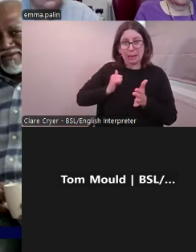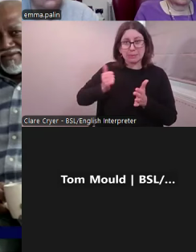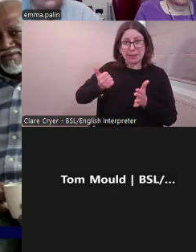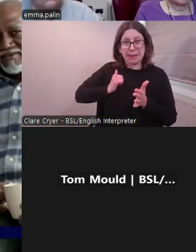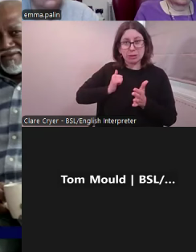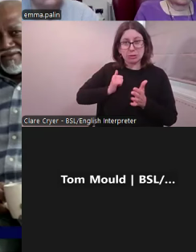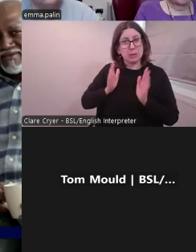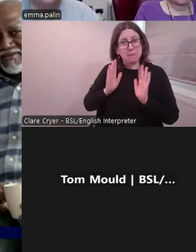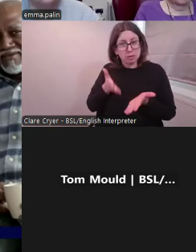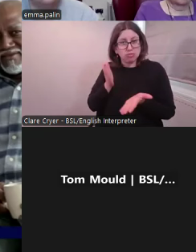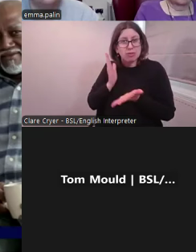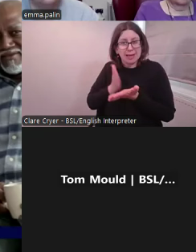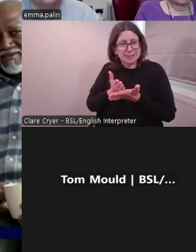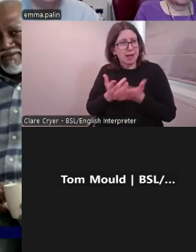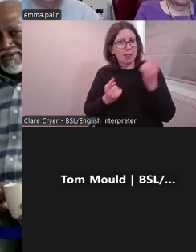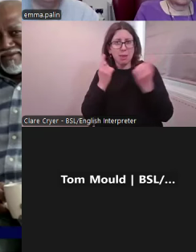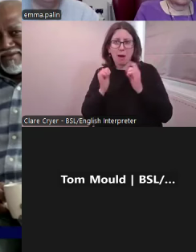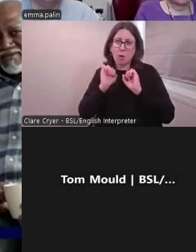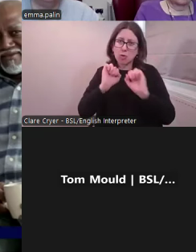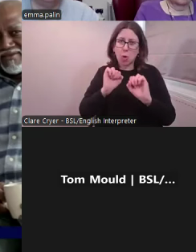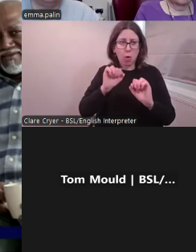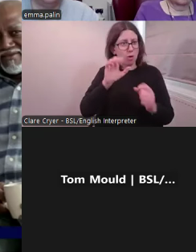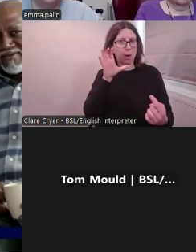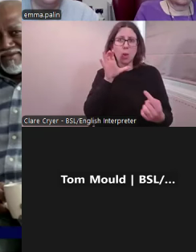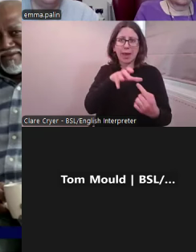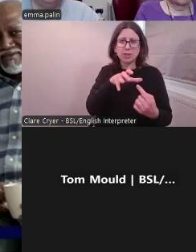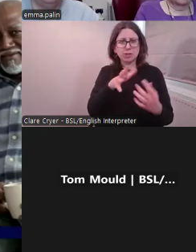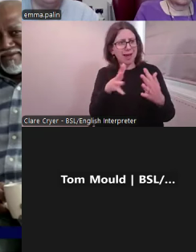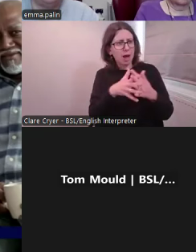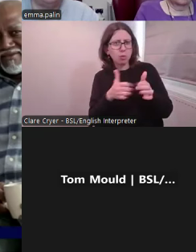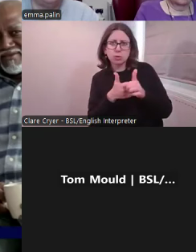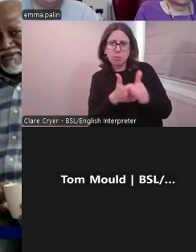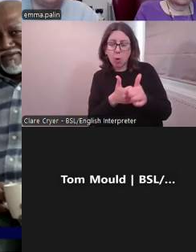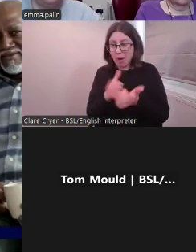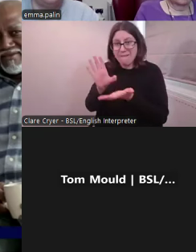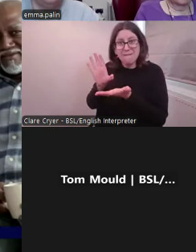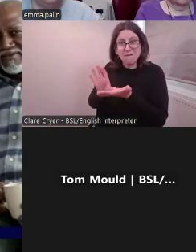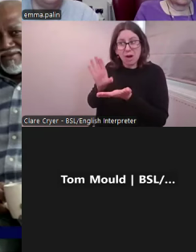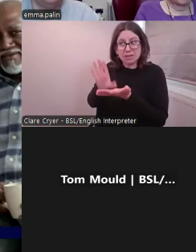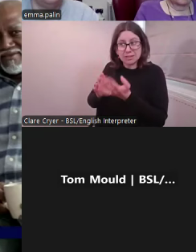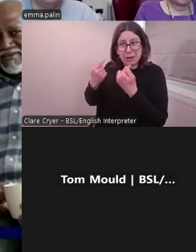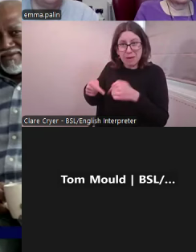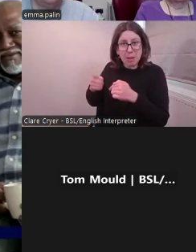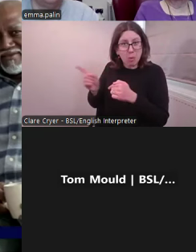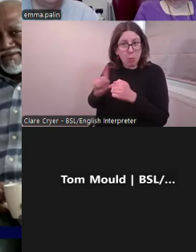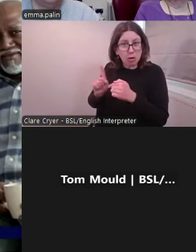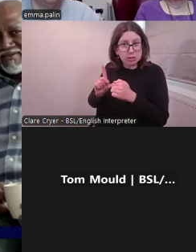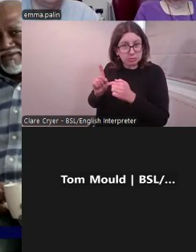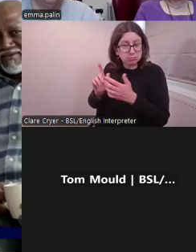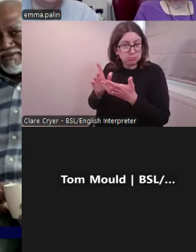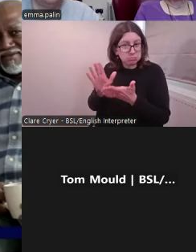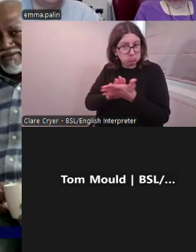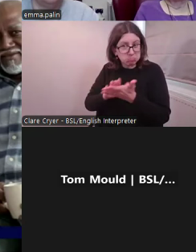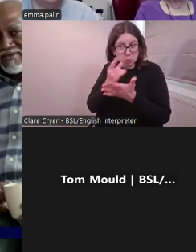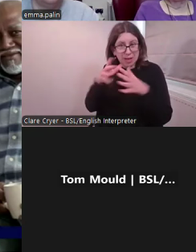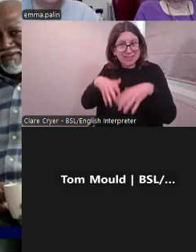your location, the people around you, and the funds that you have to be able to start providing